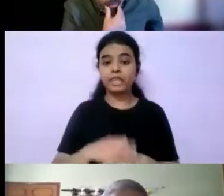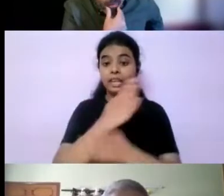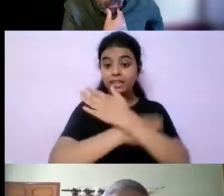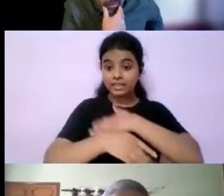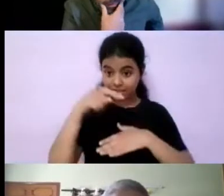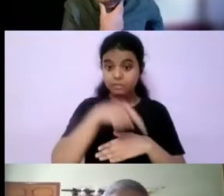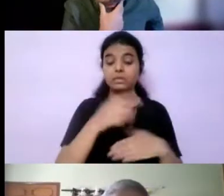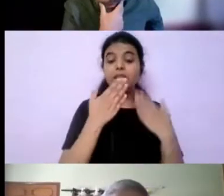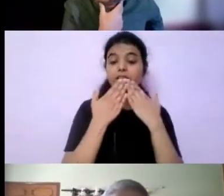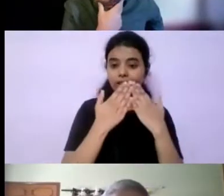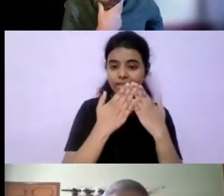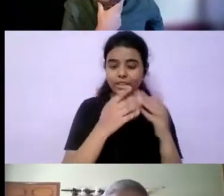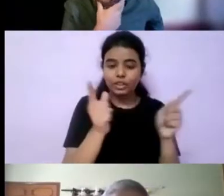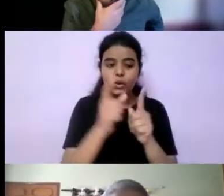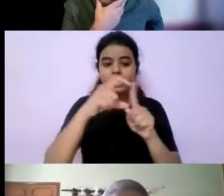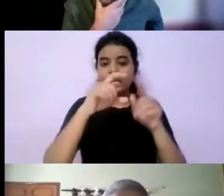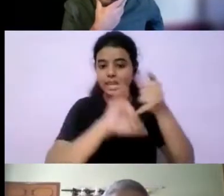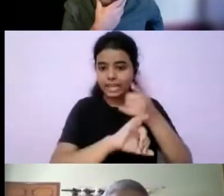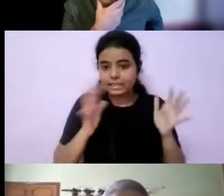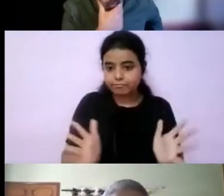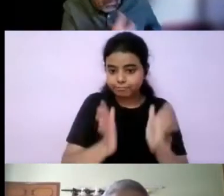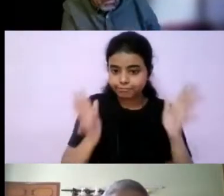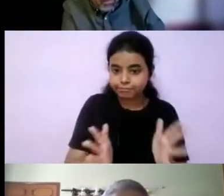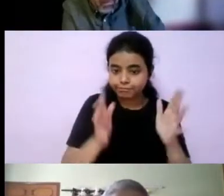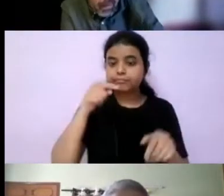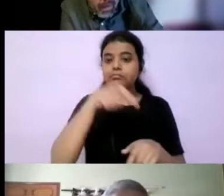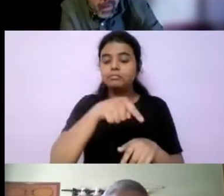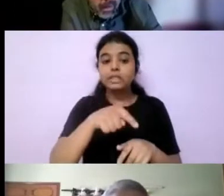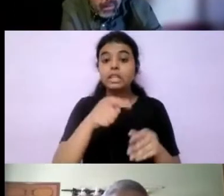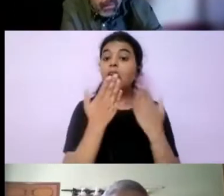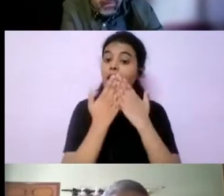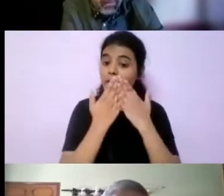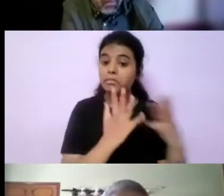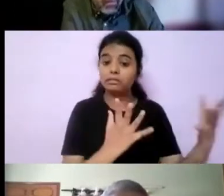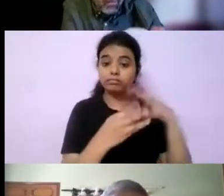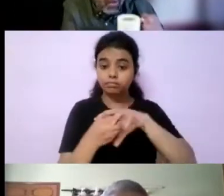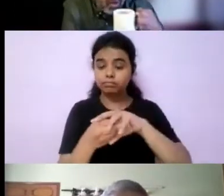disability studies as a legitimate field of academic inquiry.